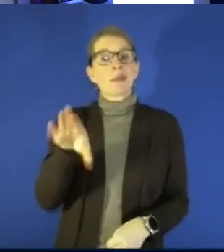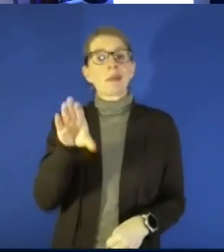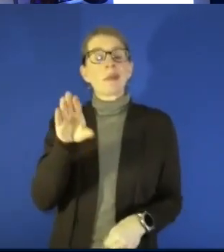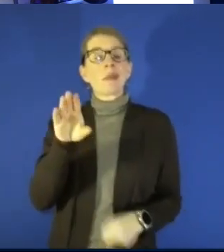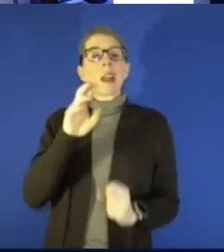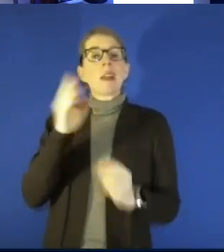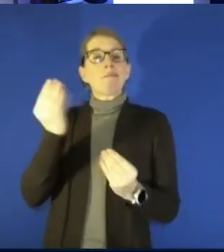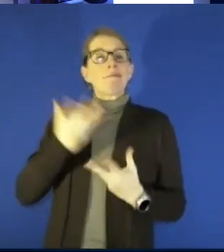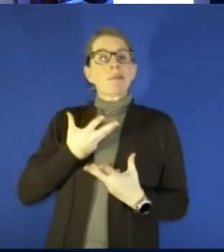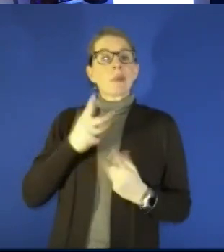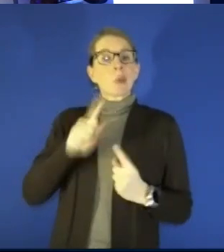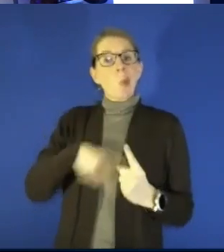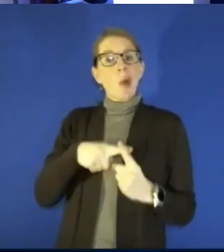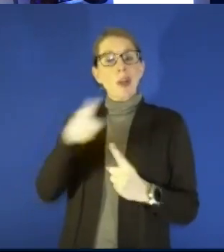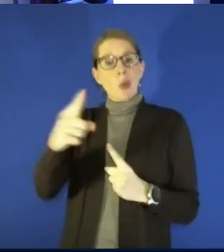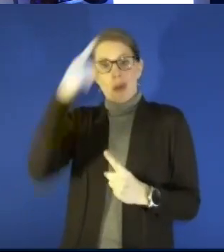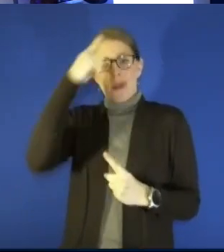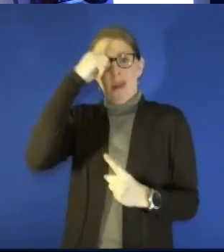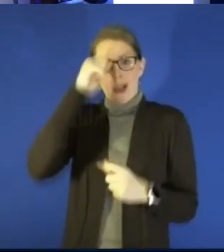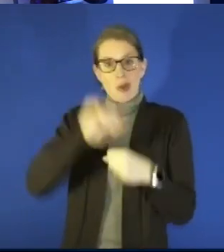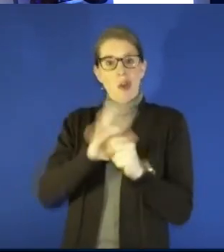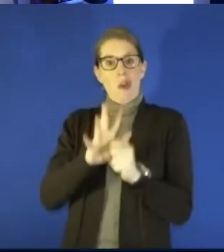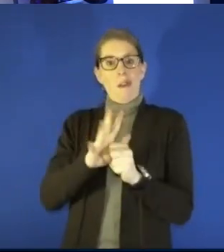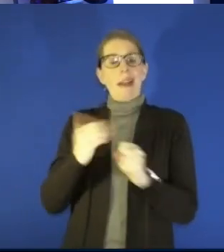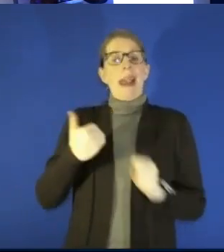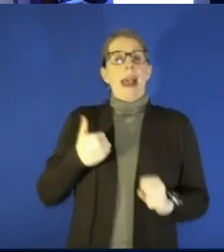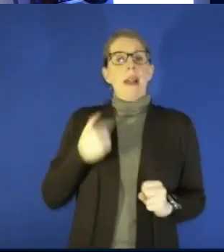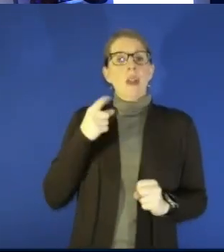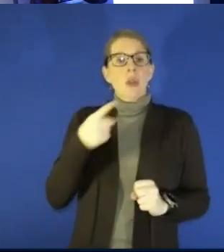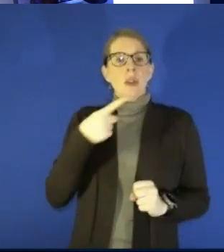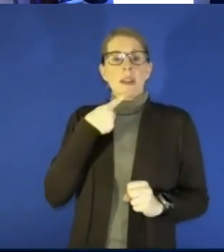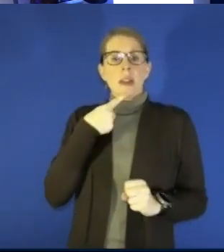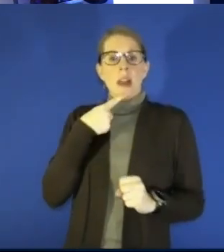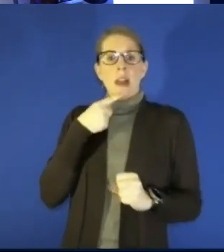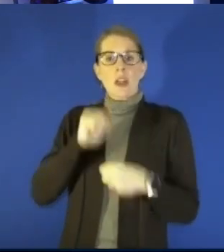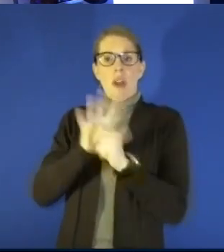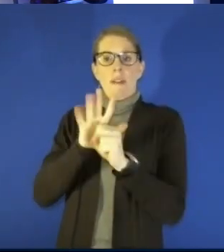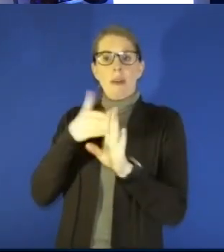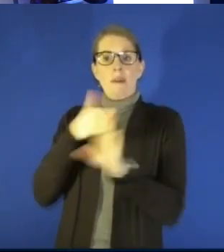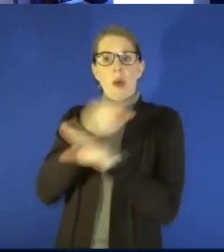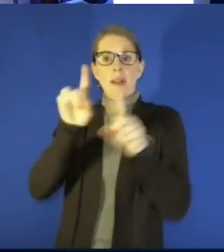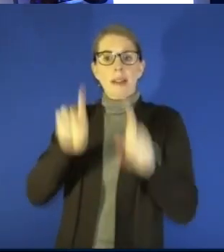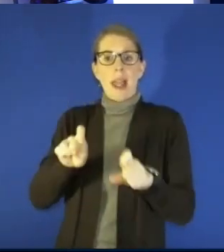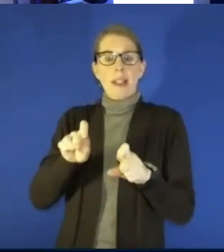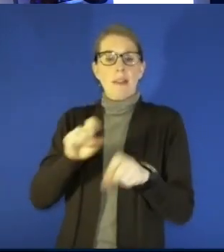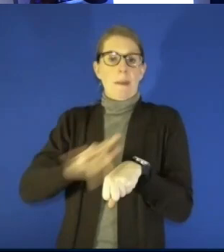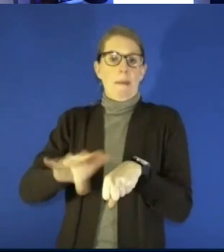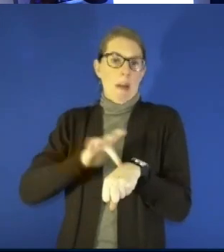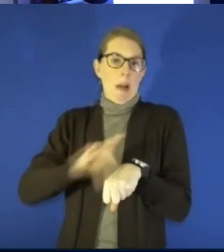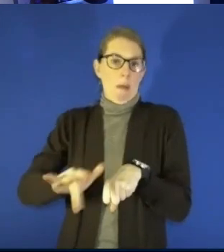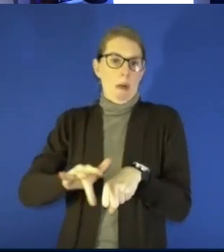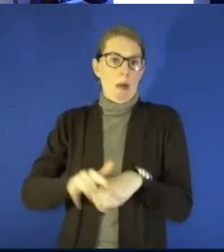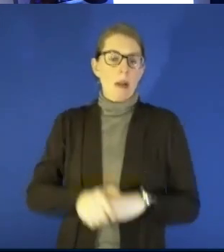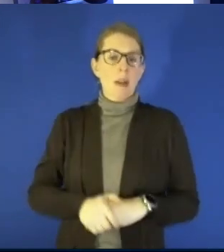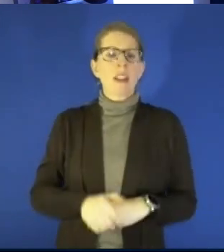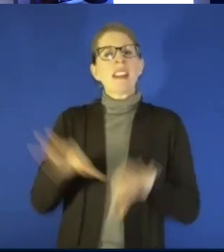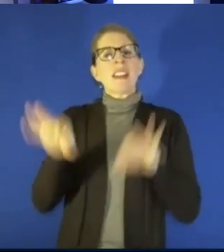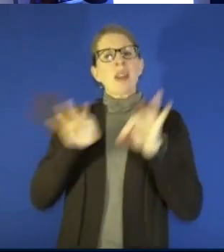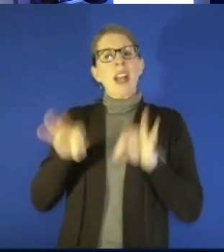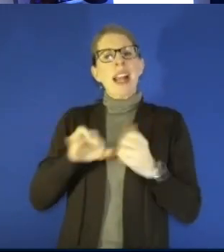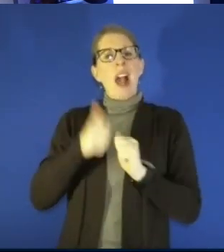you thought you had COVID, because I think you said you had COVID before testing was widely available. Tell us how you knew you had